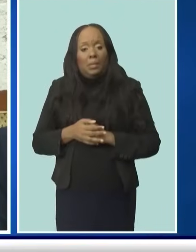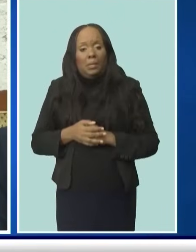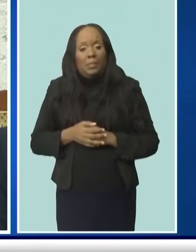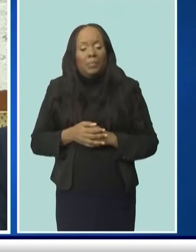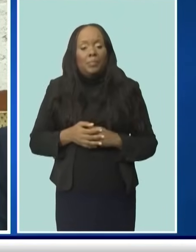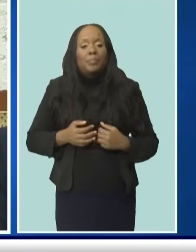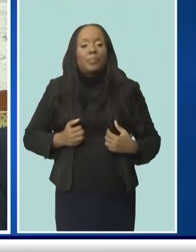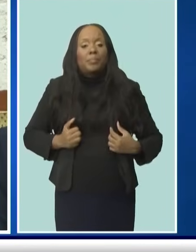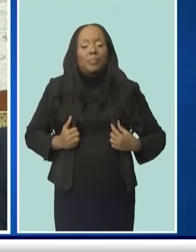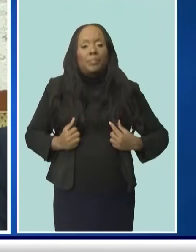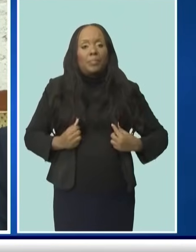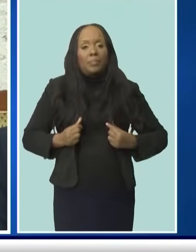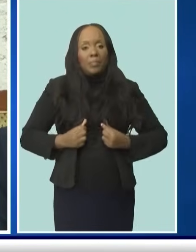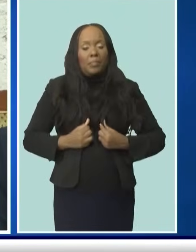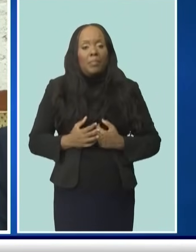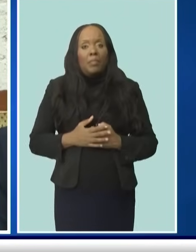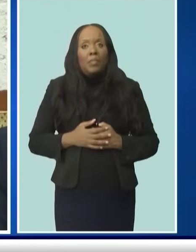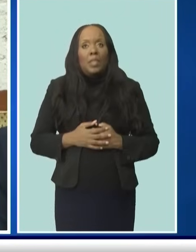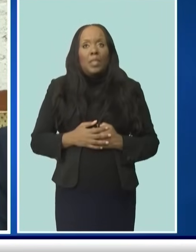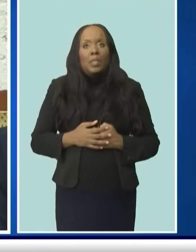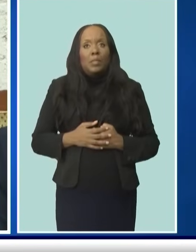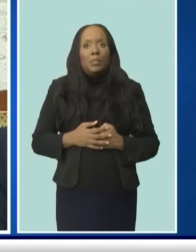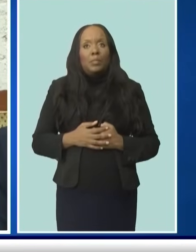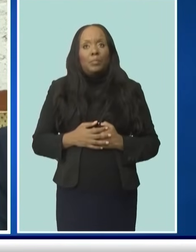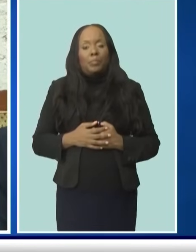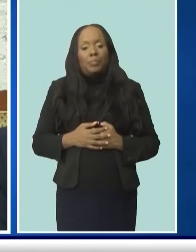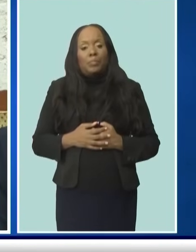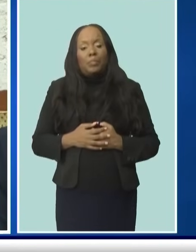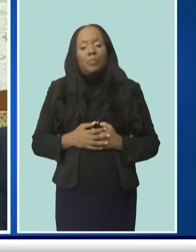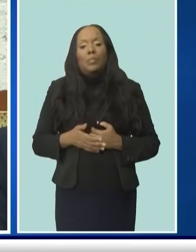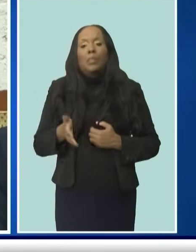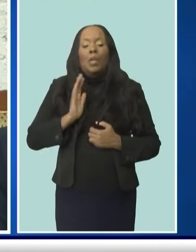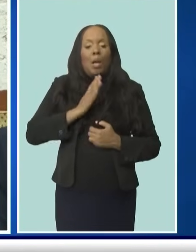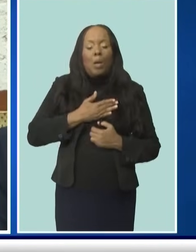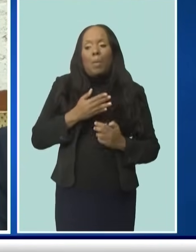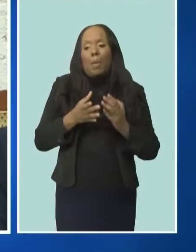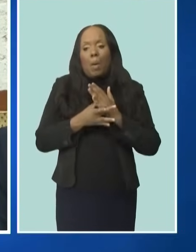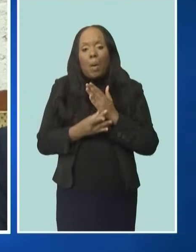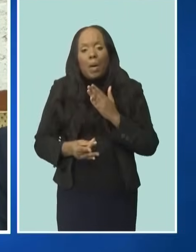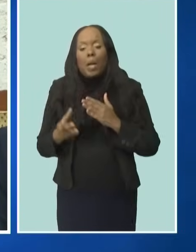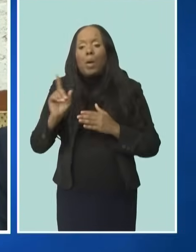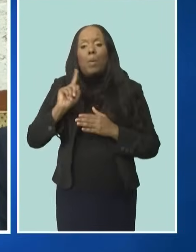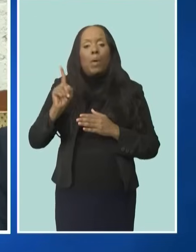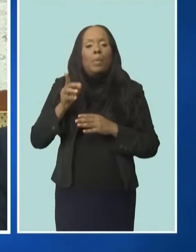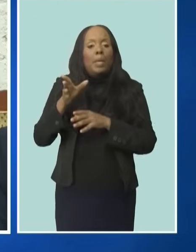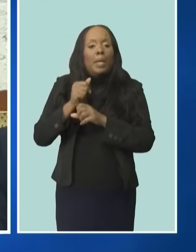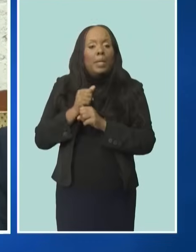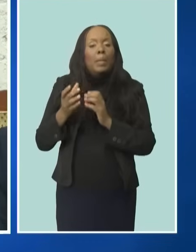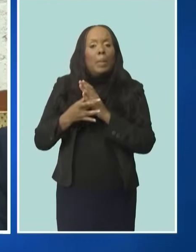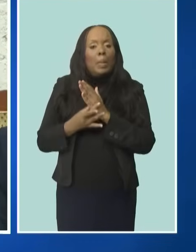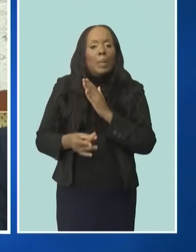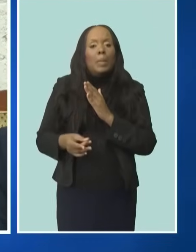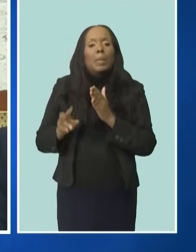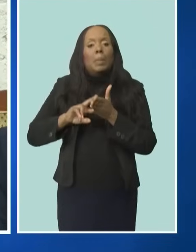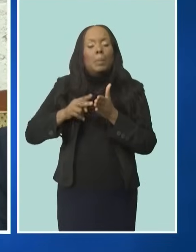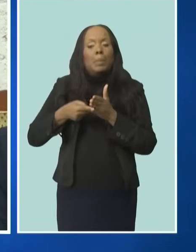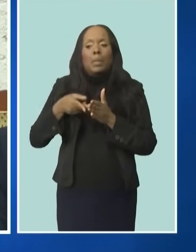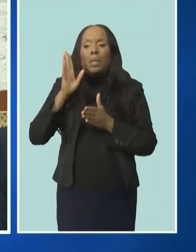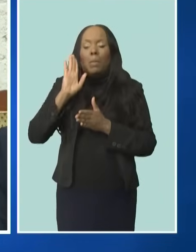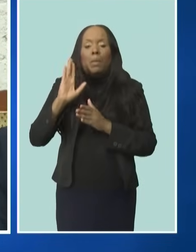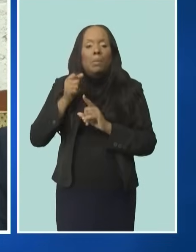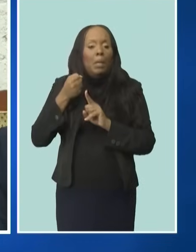which our acquisition of these fuel oils and where they come from will be impacted in part by some of that. And so